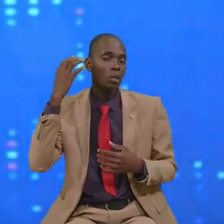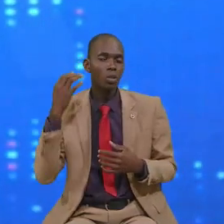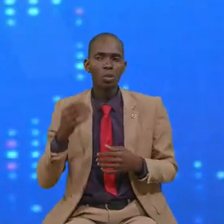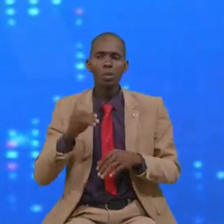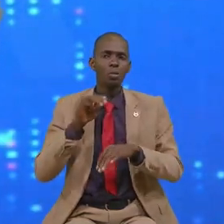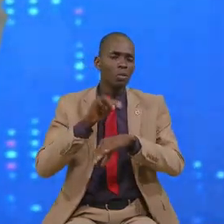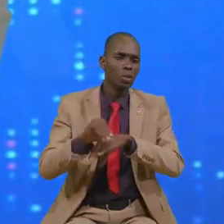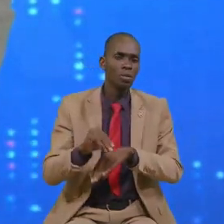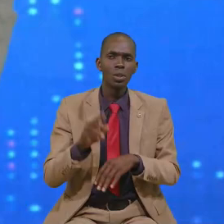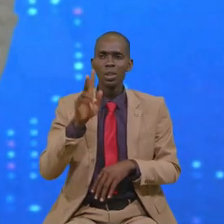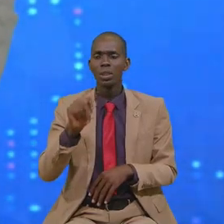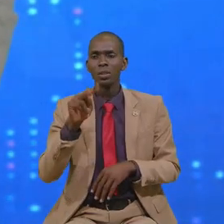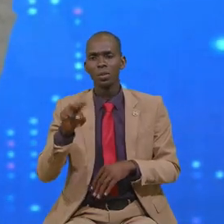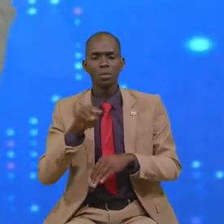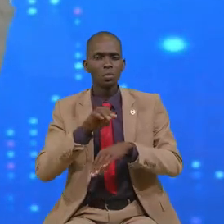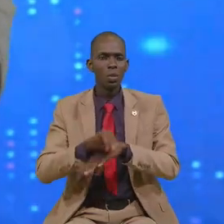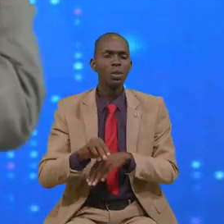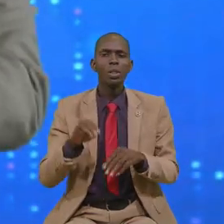television ministry in